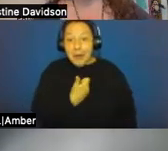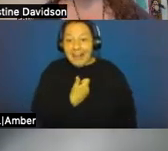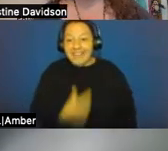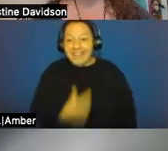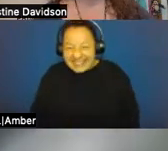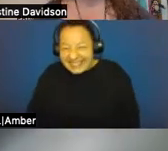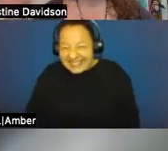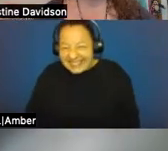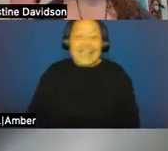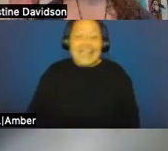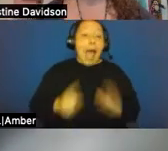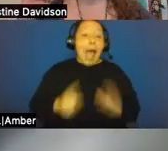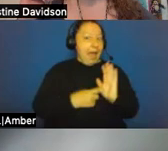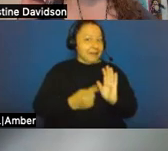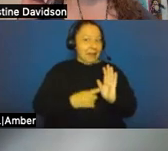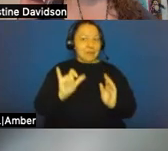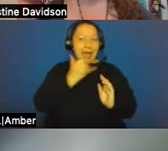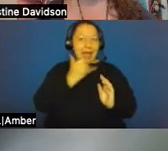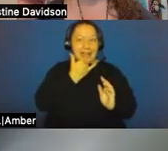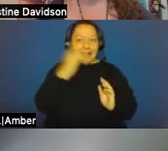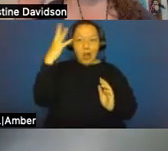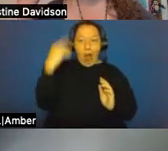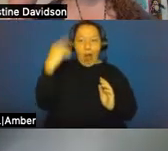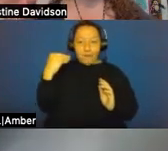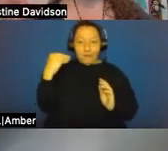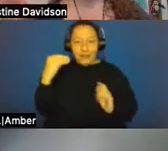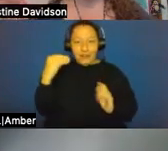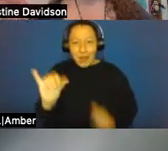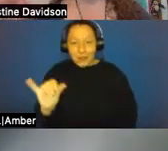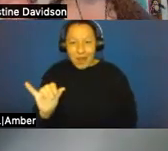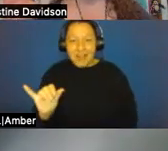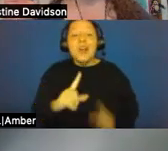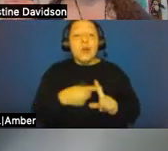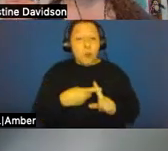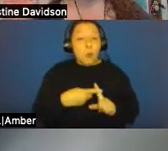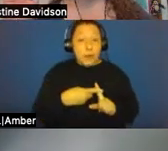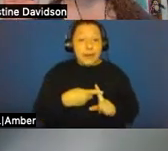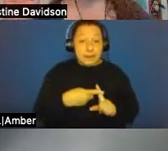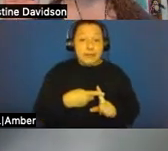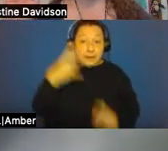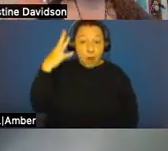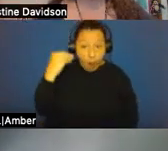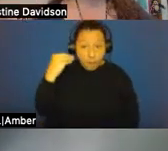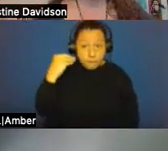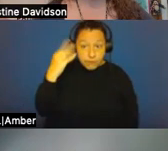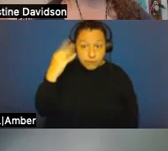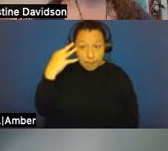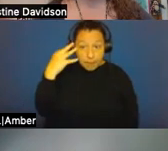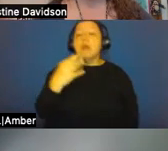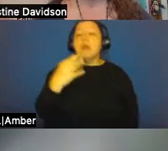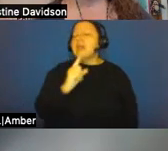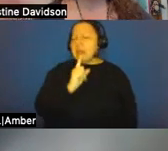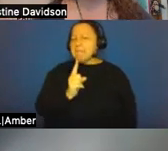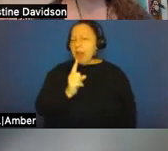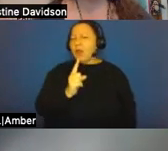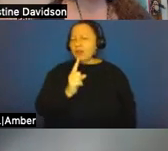we accidentally let our camera off. And so when you have your camera off, just be conscious that if it accidentally comes